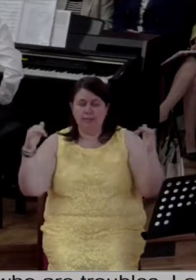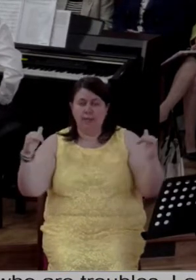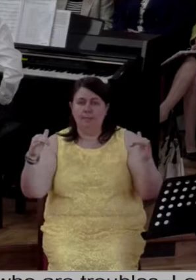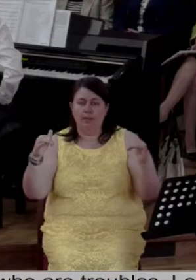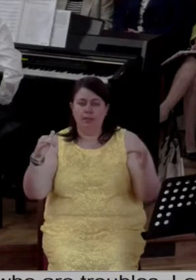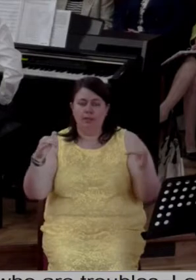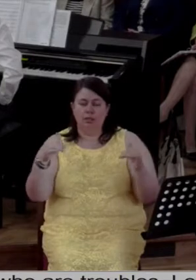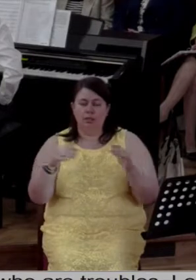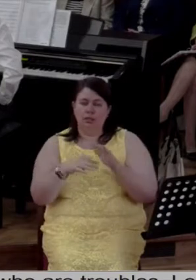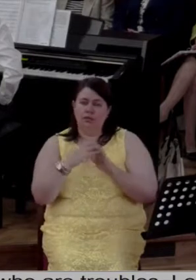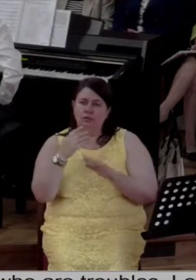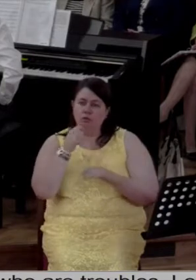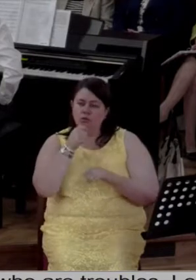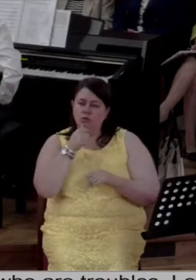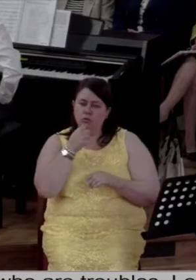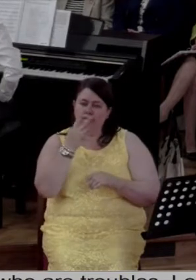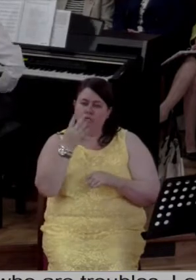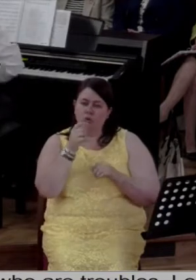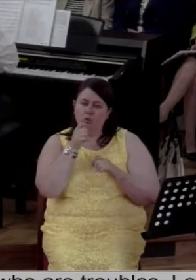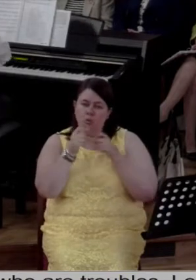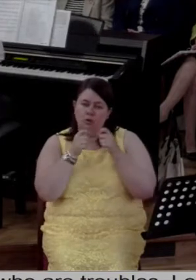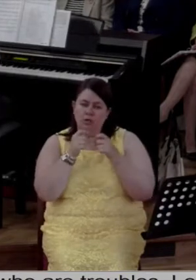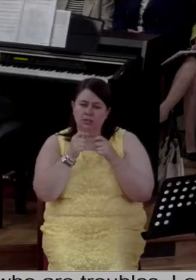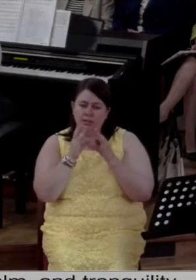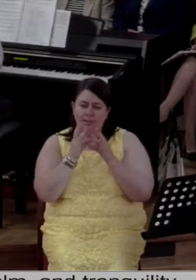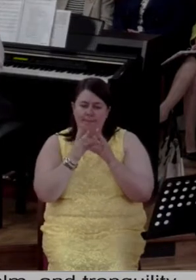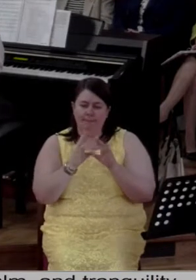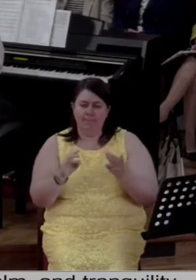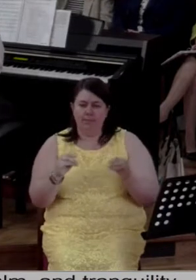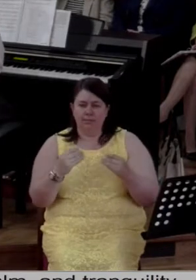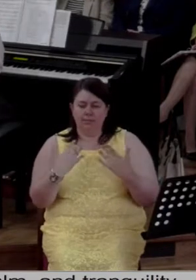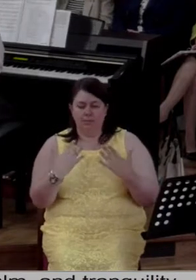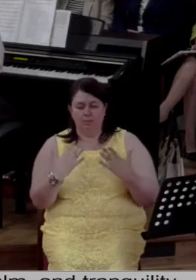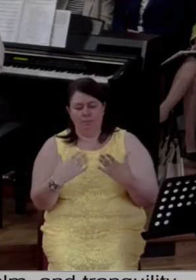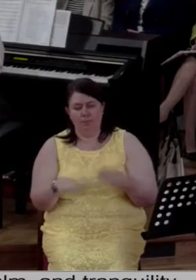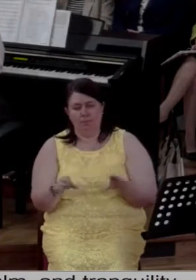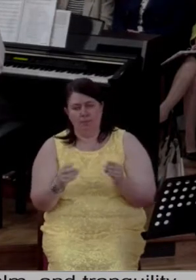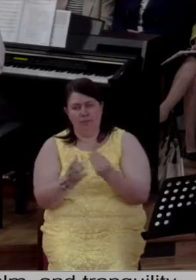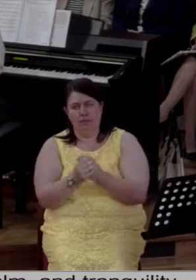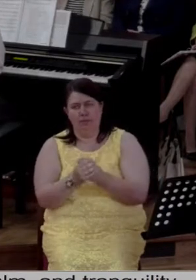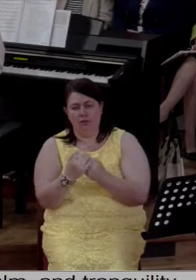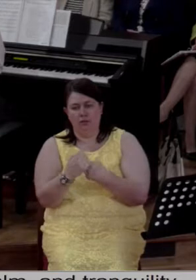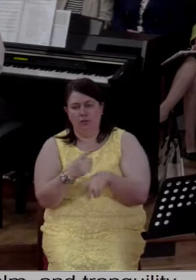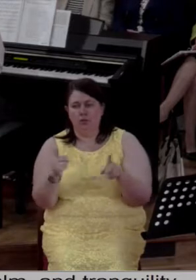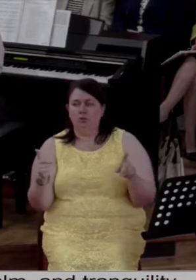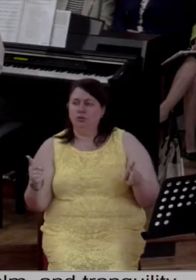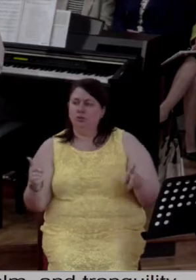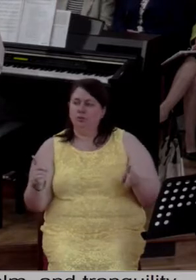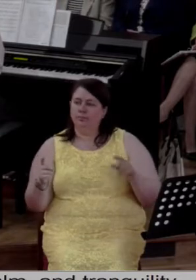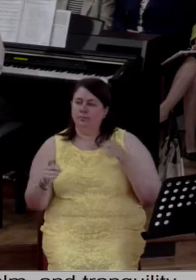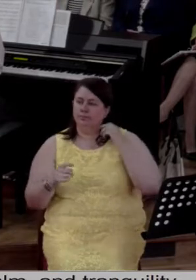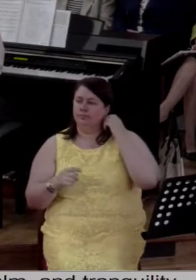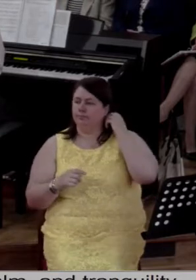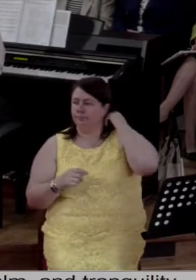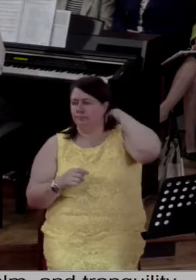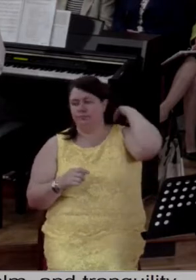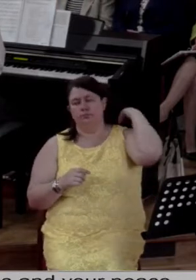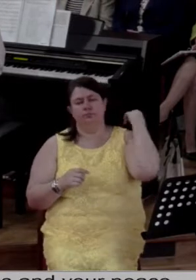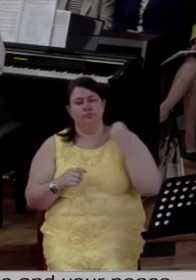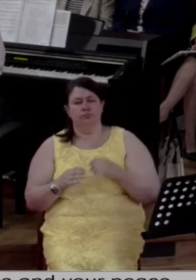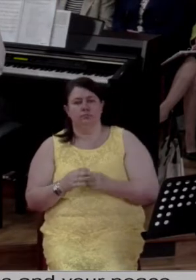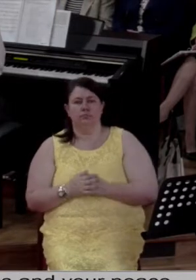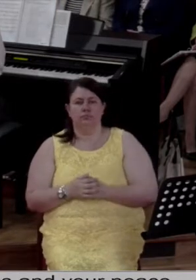with you. And as we went through the week, we were it was made pretty clear that